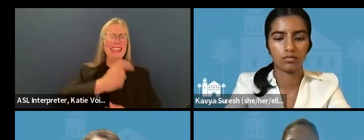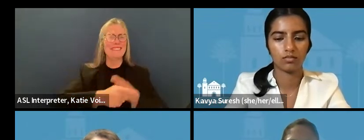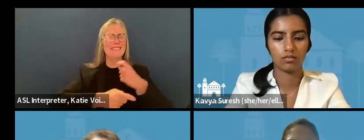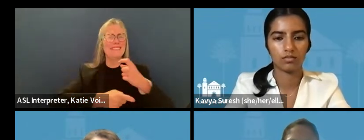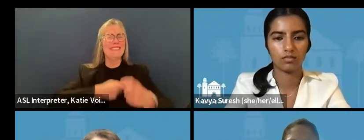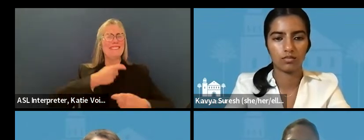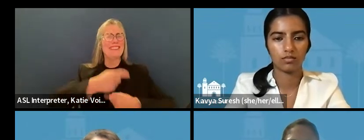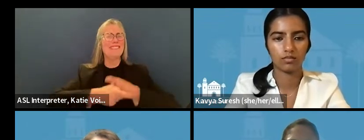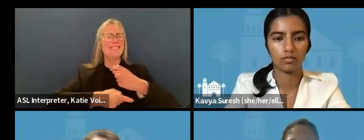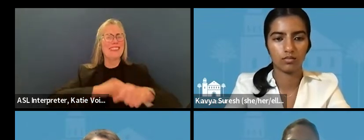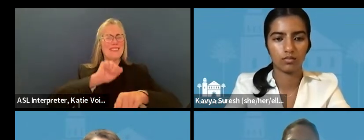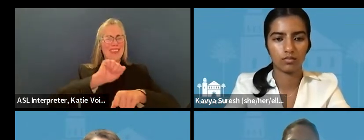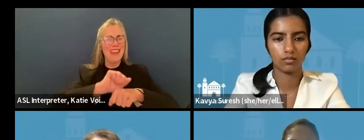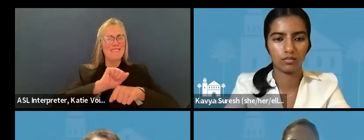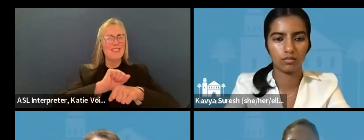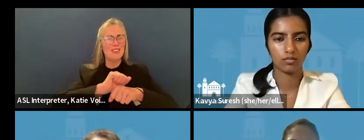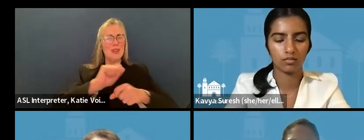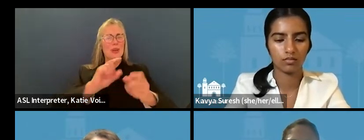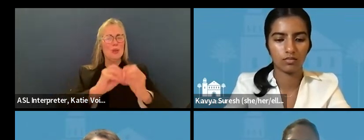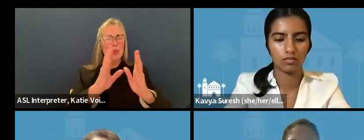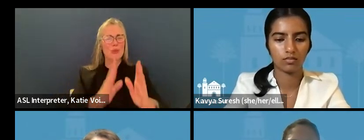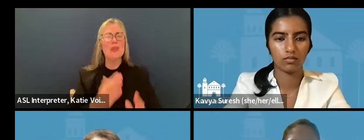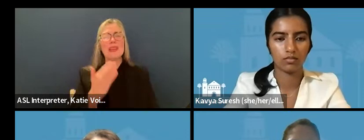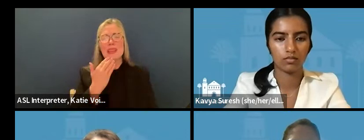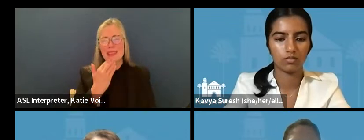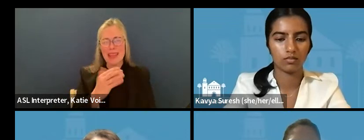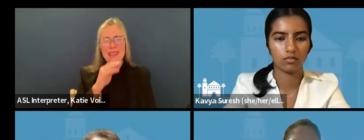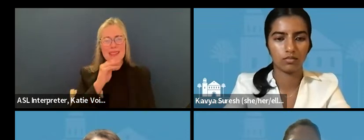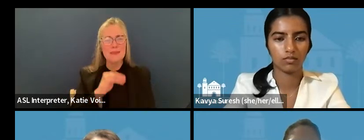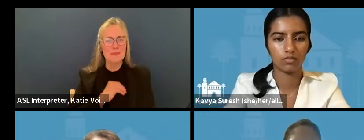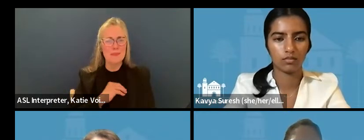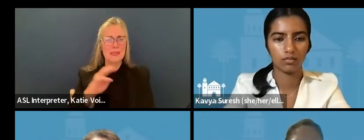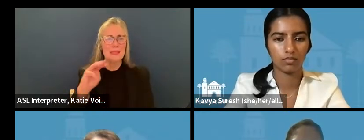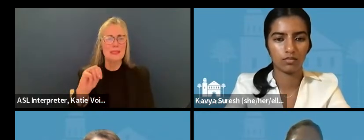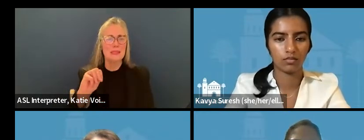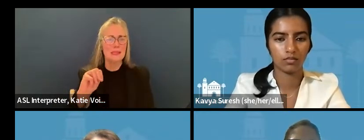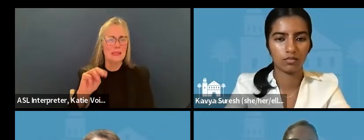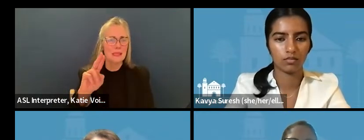students. Thank you. Thanks, Ms. Moten.